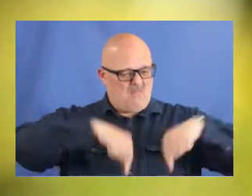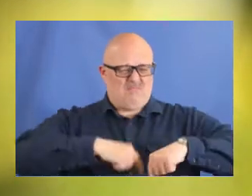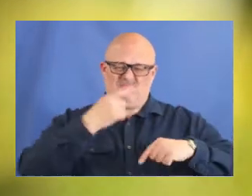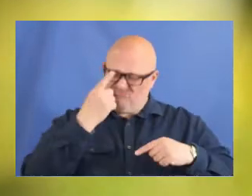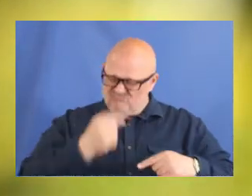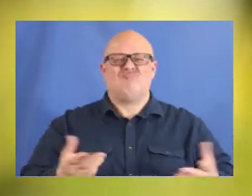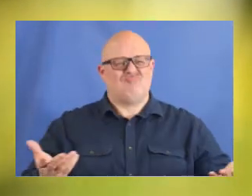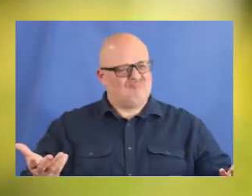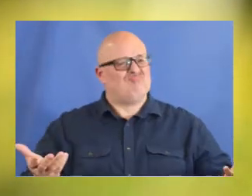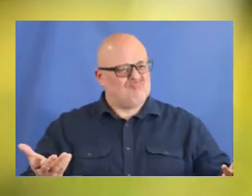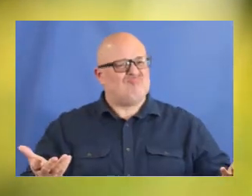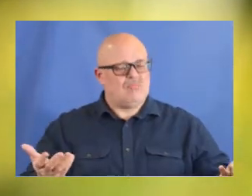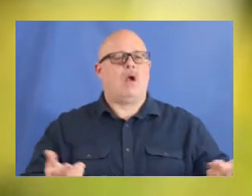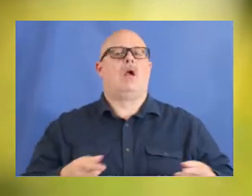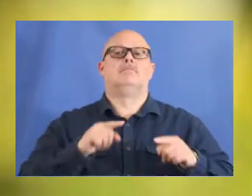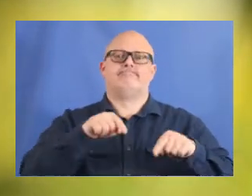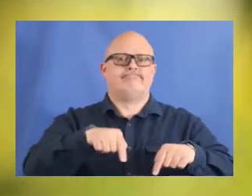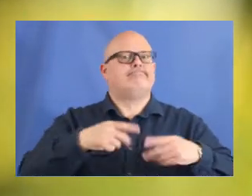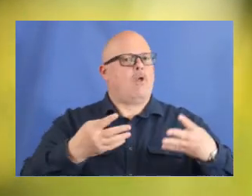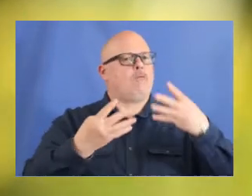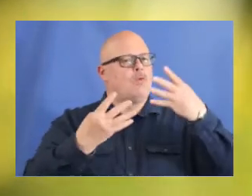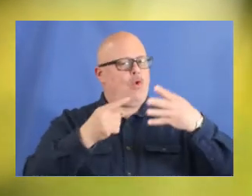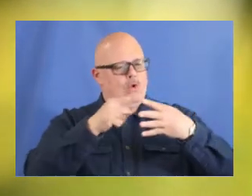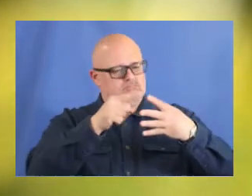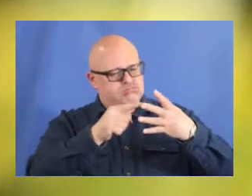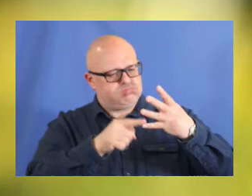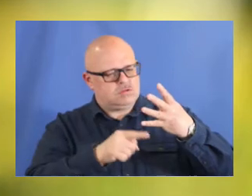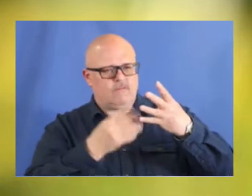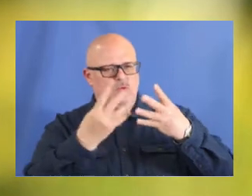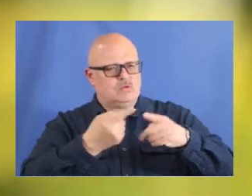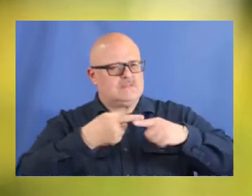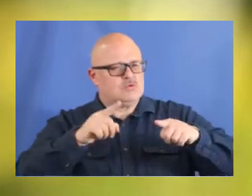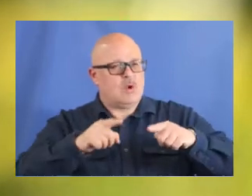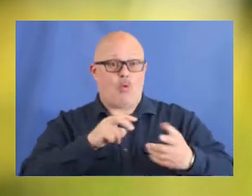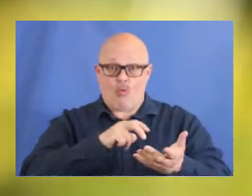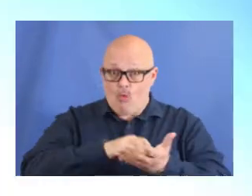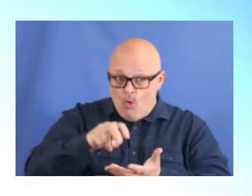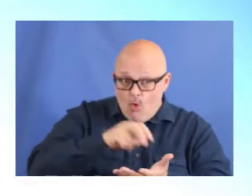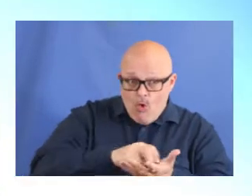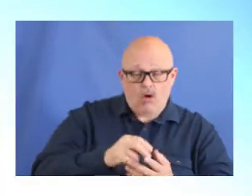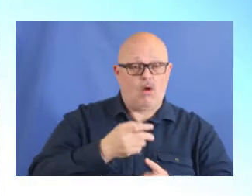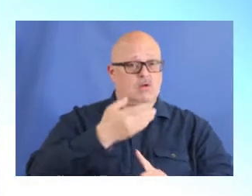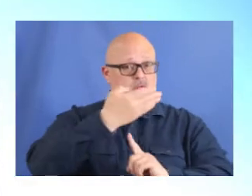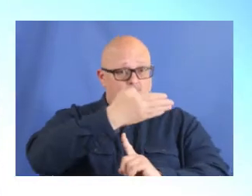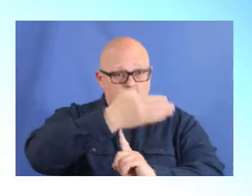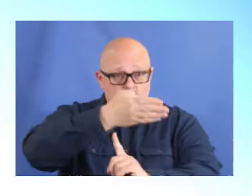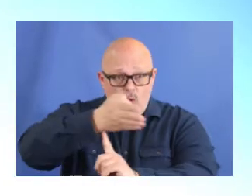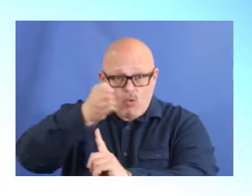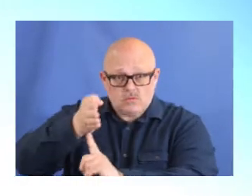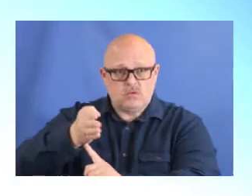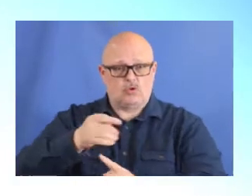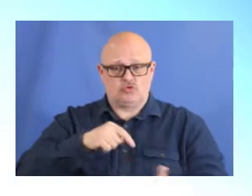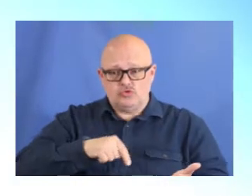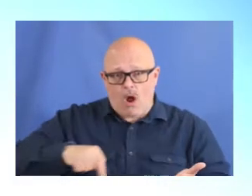There are 4 different walking trails to follow around the nature reserve. All are clearly signposted and